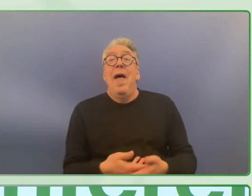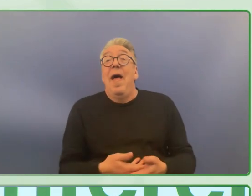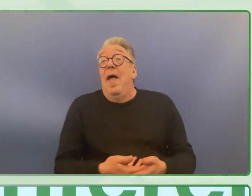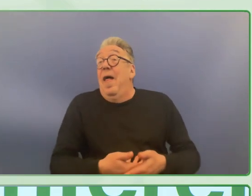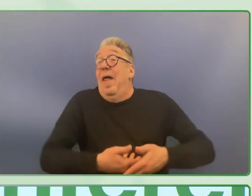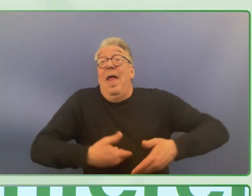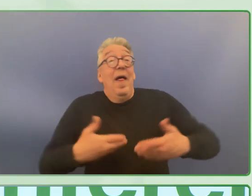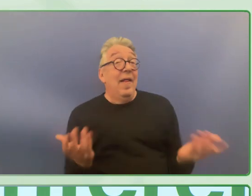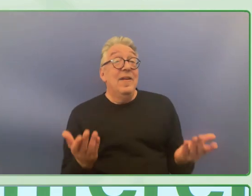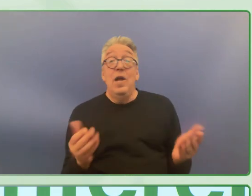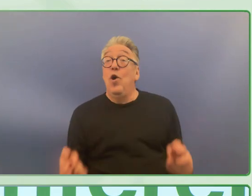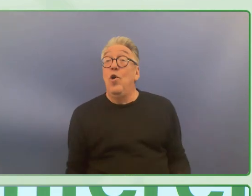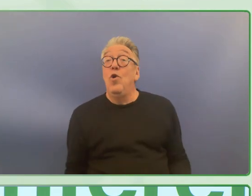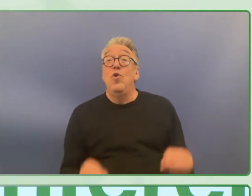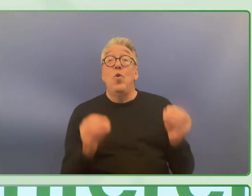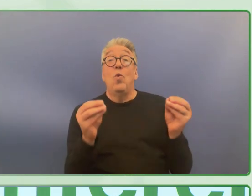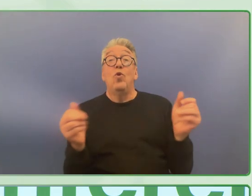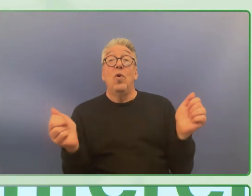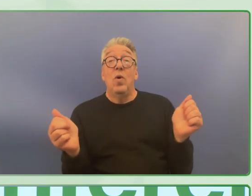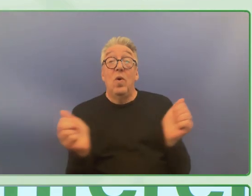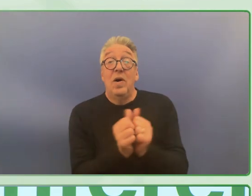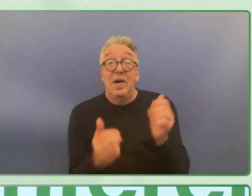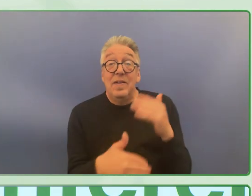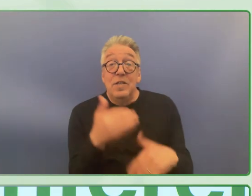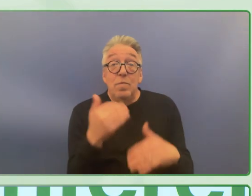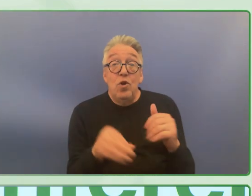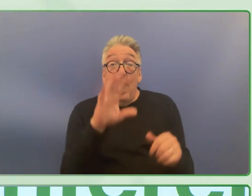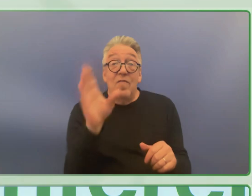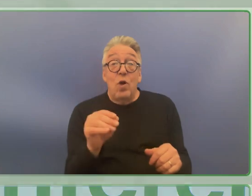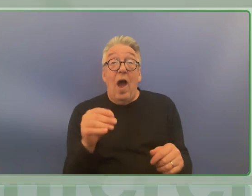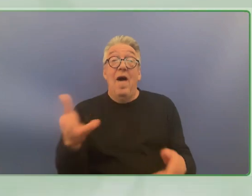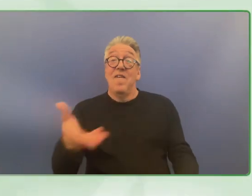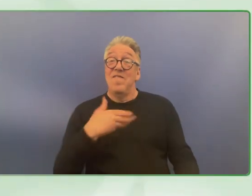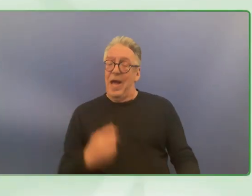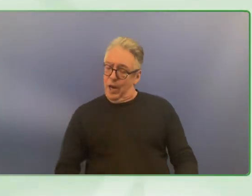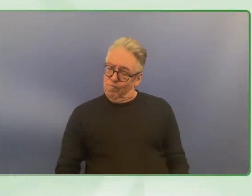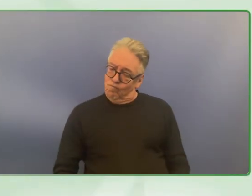protected, powered, and propelled towards their dreams. Thank you.